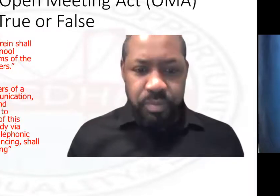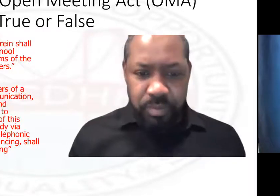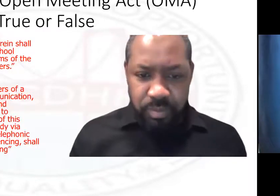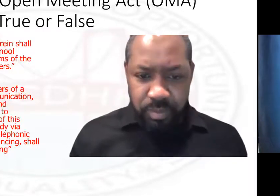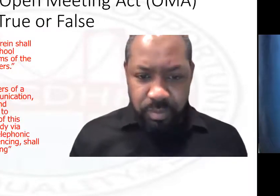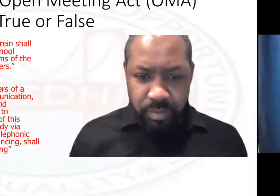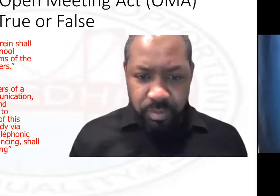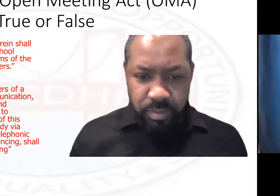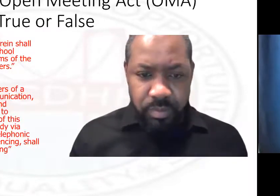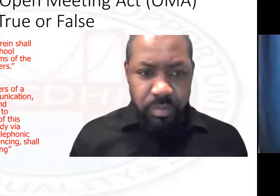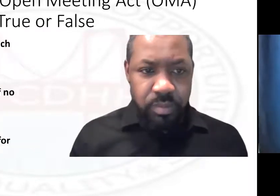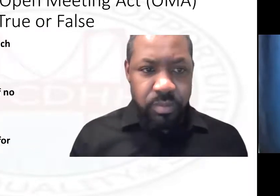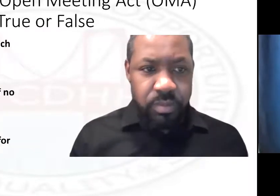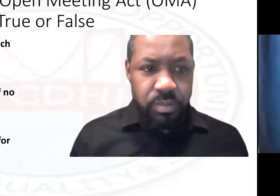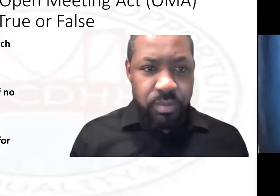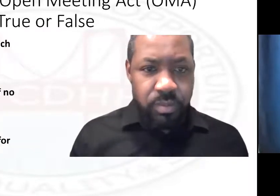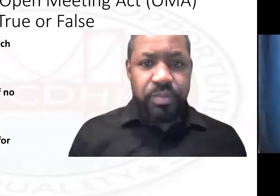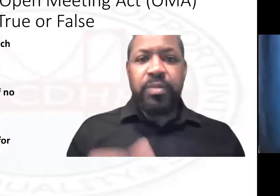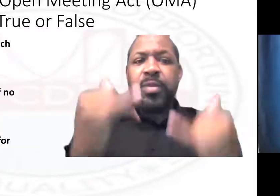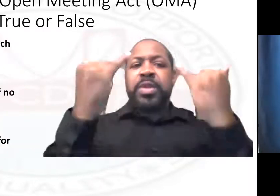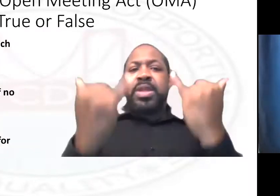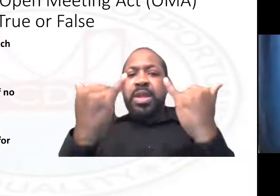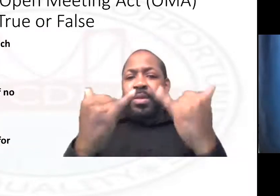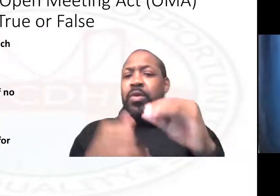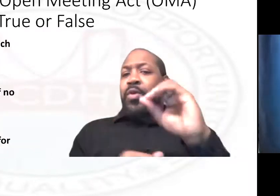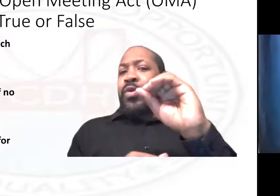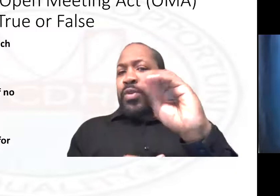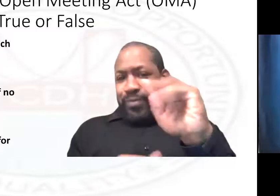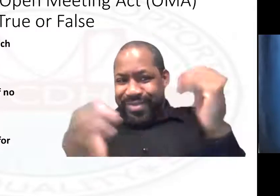So that is the policy as it stands.